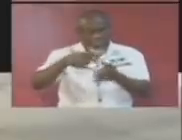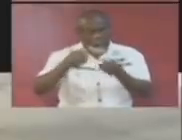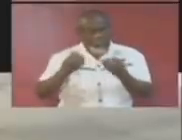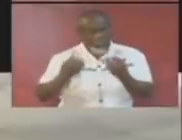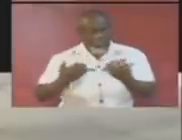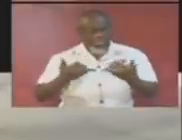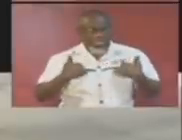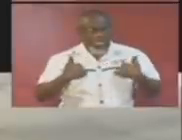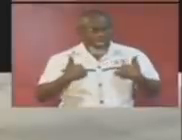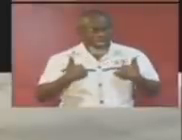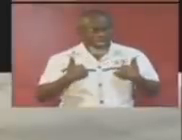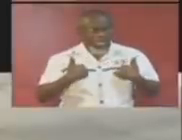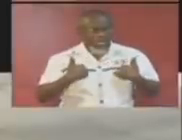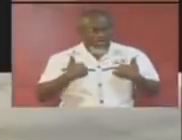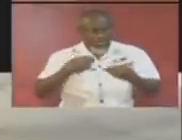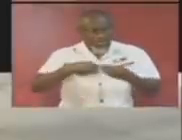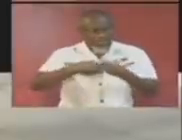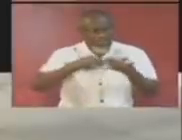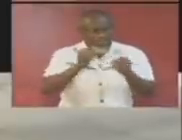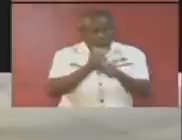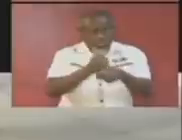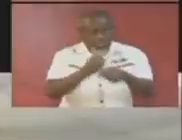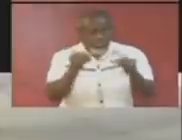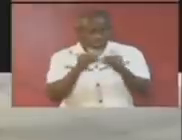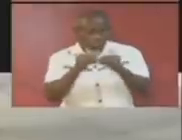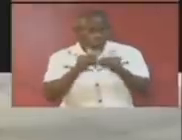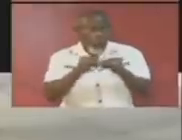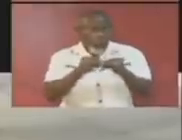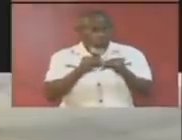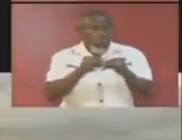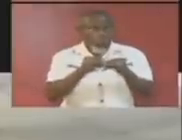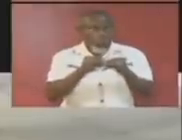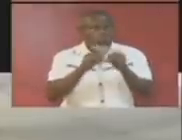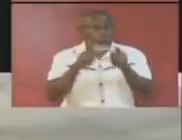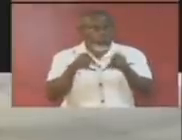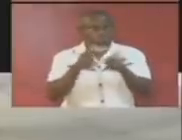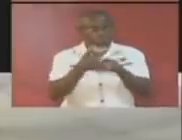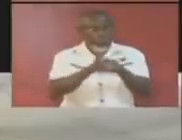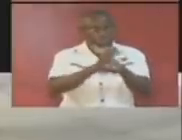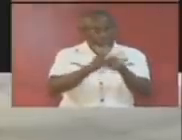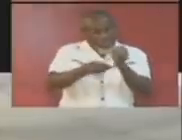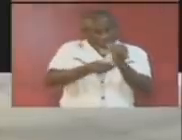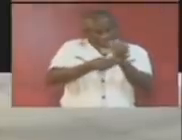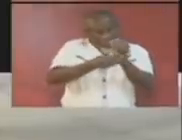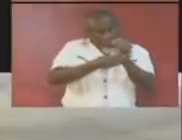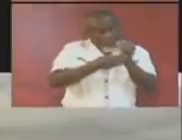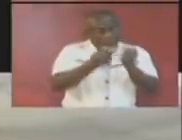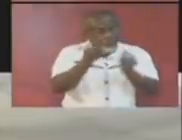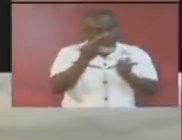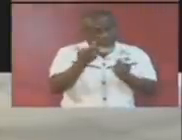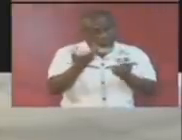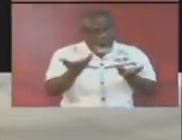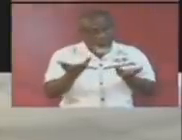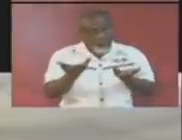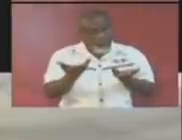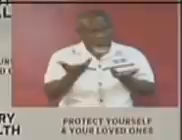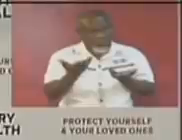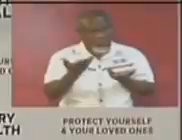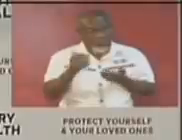contributing to the active cases within the active COVID-19 cases within the population? Thank